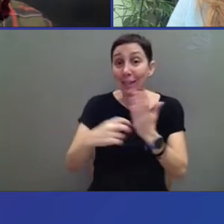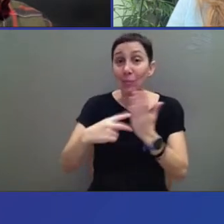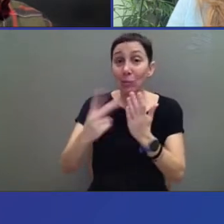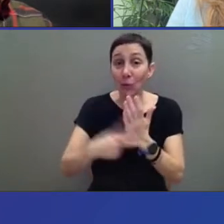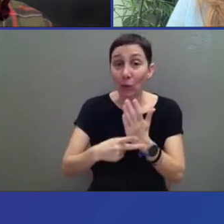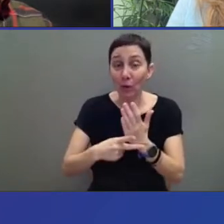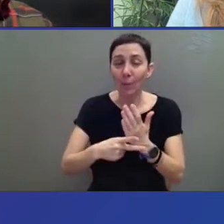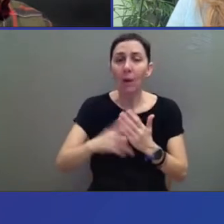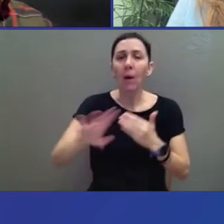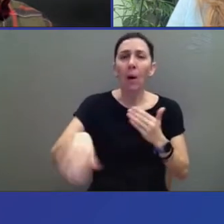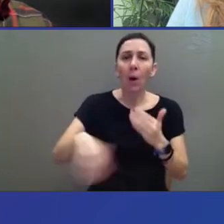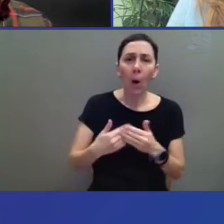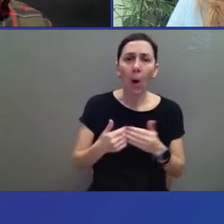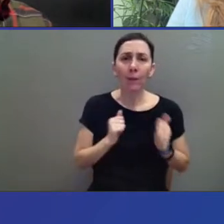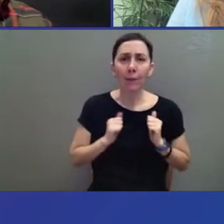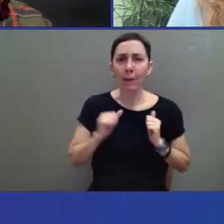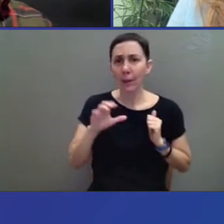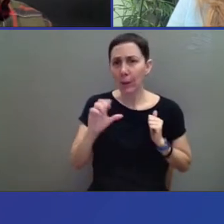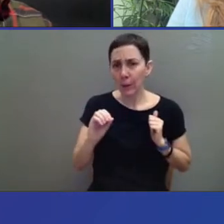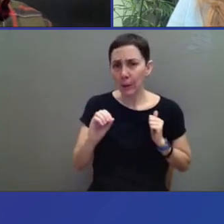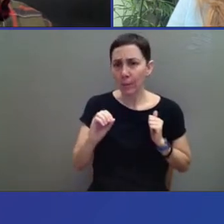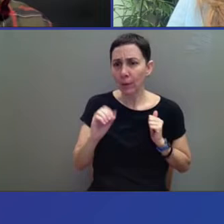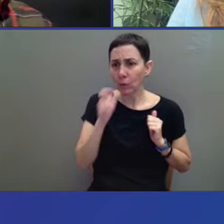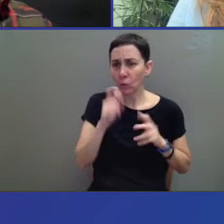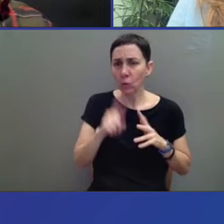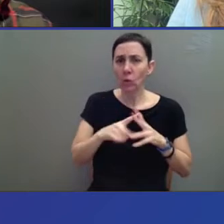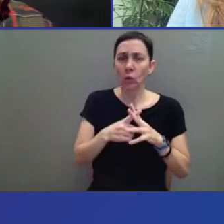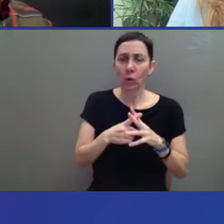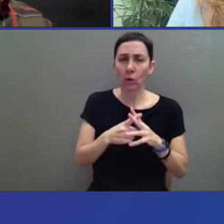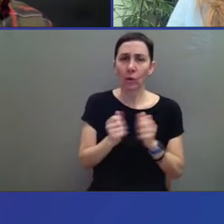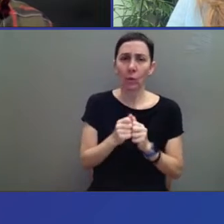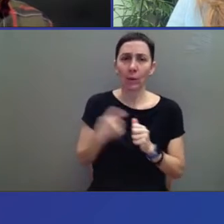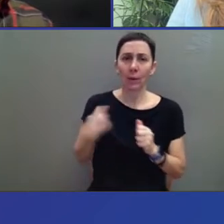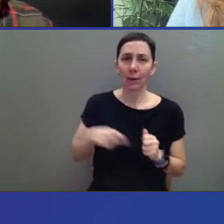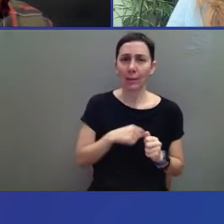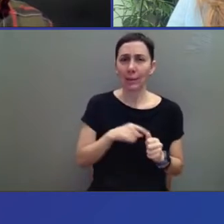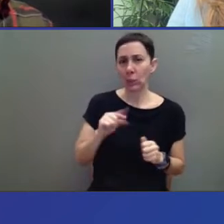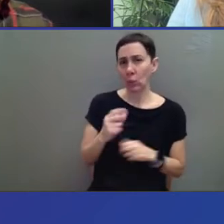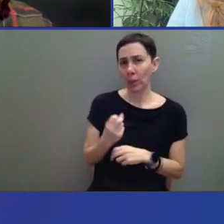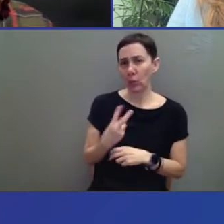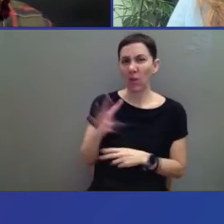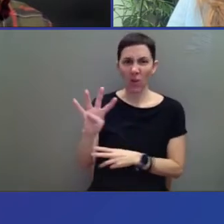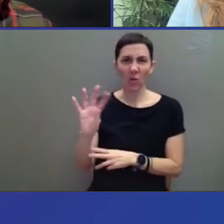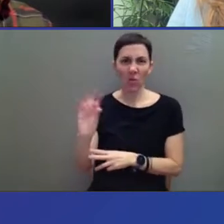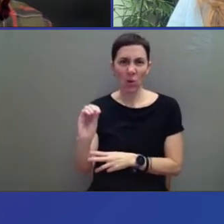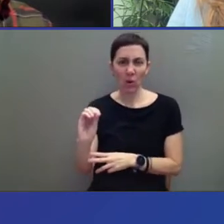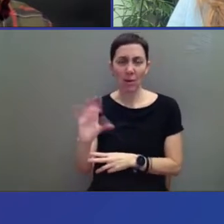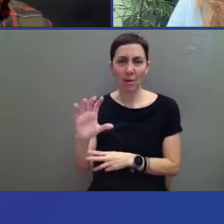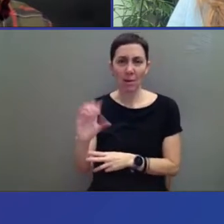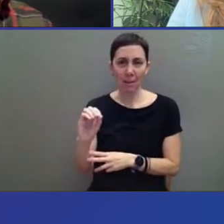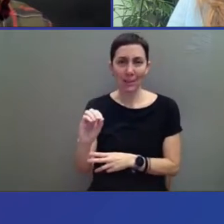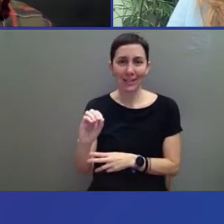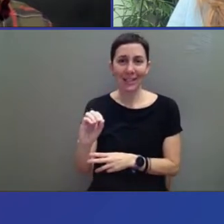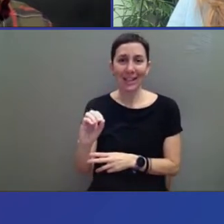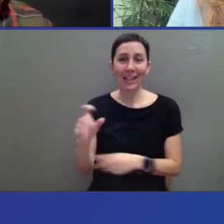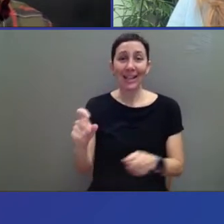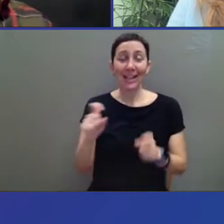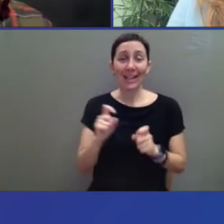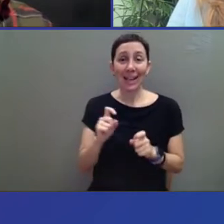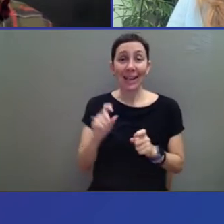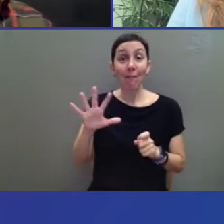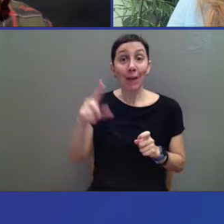that started with us, there were 40 that started with us in 2012, were contributing a nickel per ticket